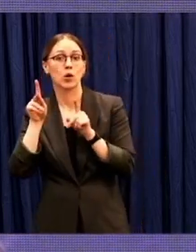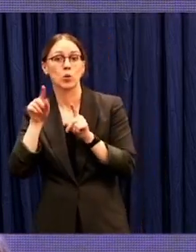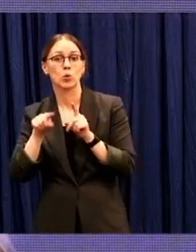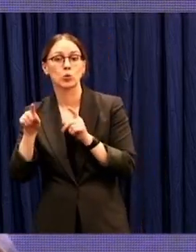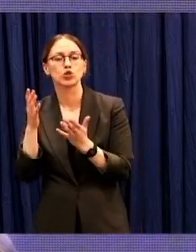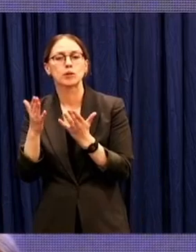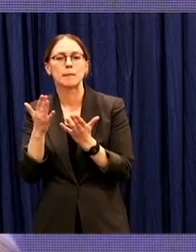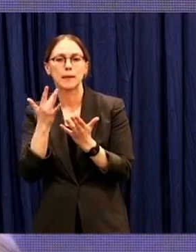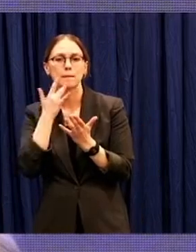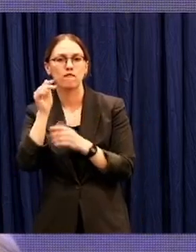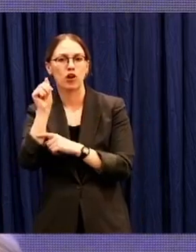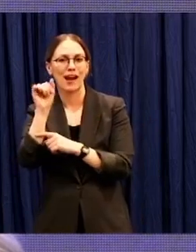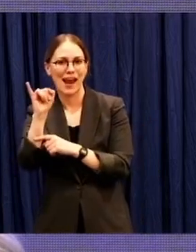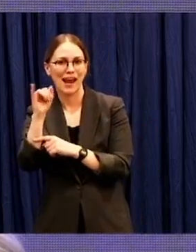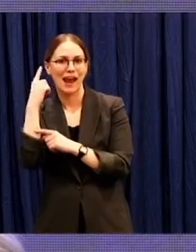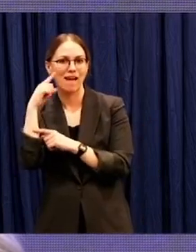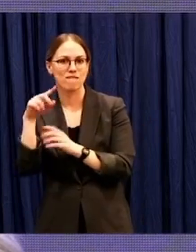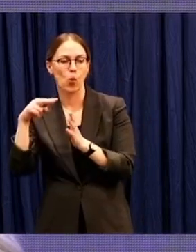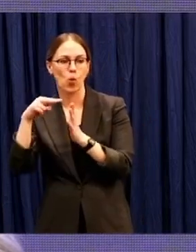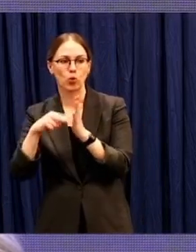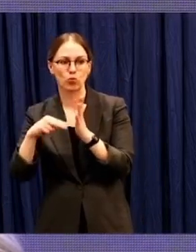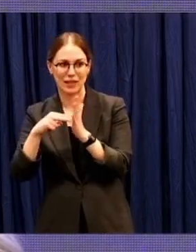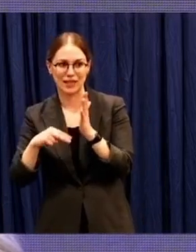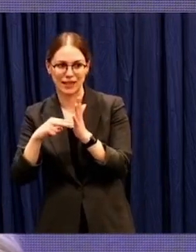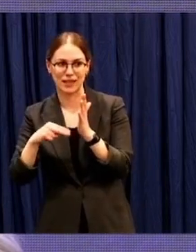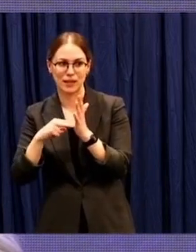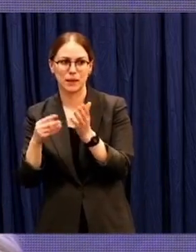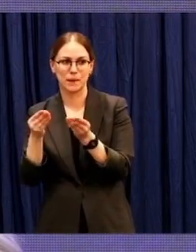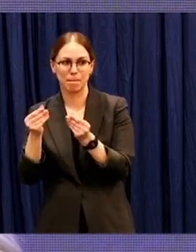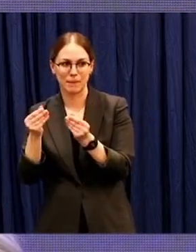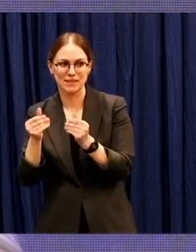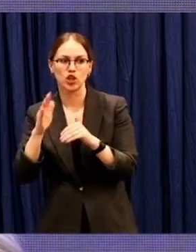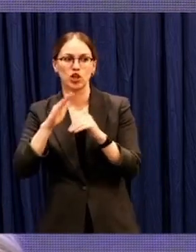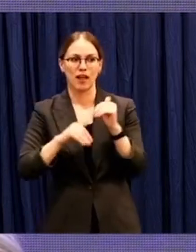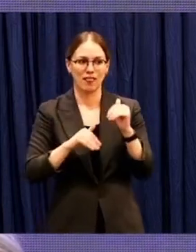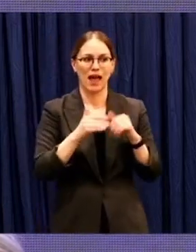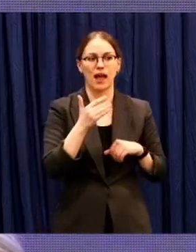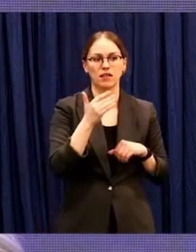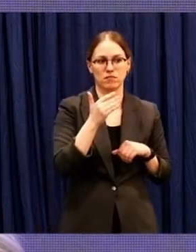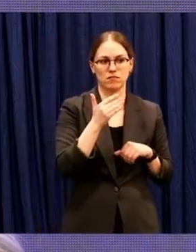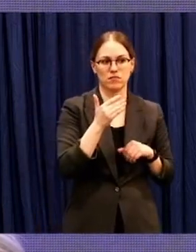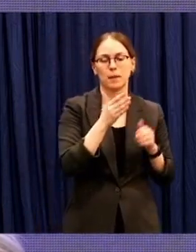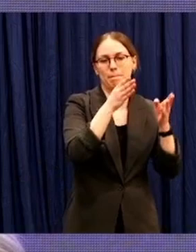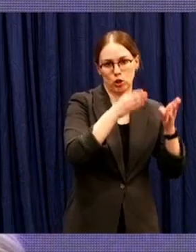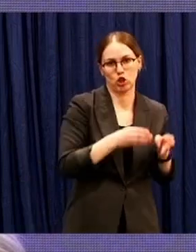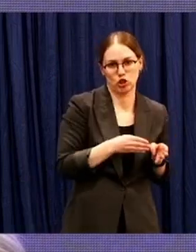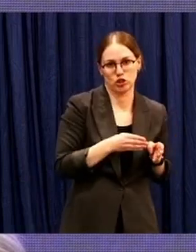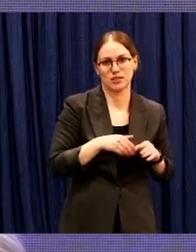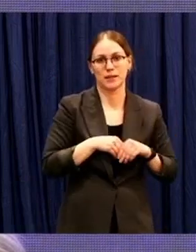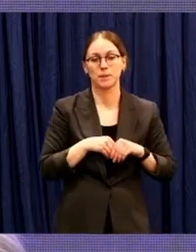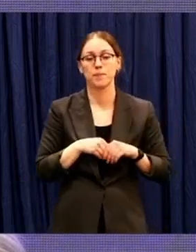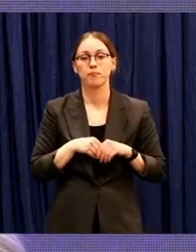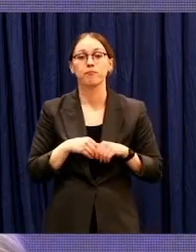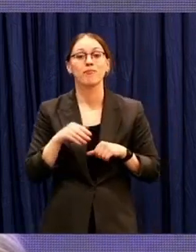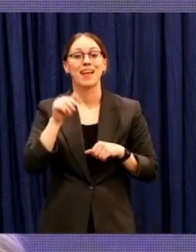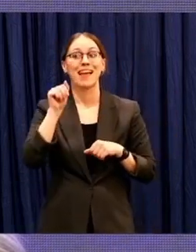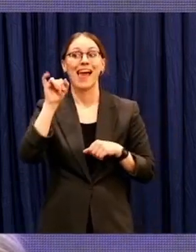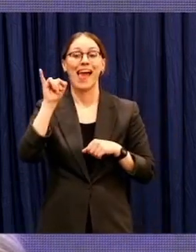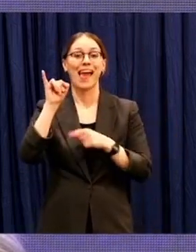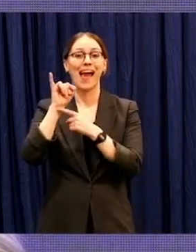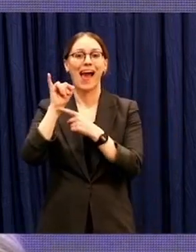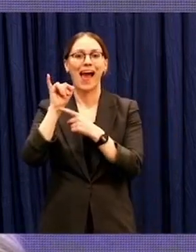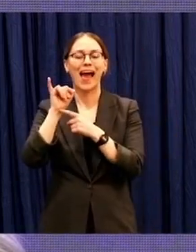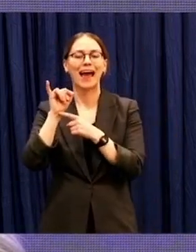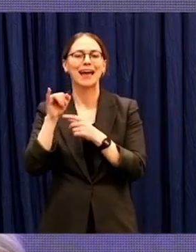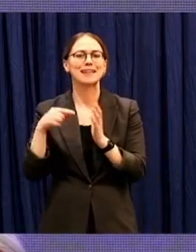for reading private material over a human reader, if we adhere to the caveat that that AI is storing something locally and